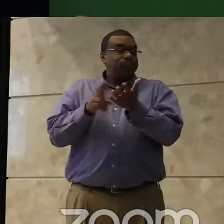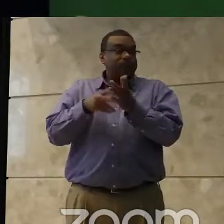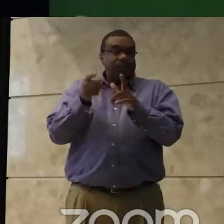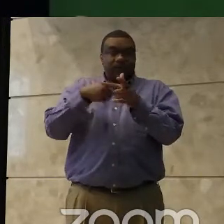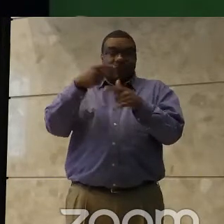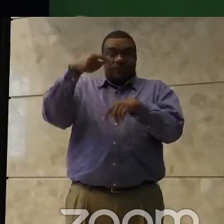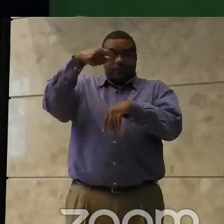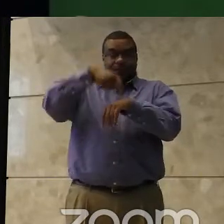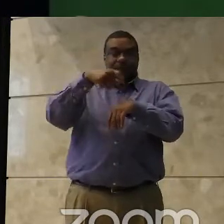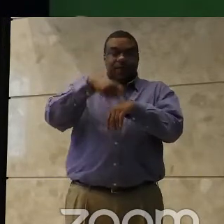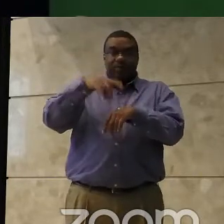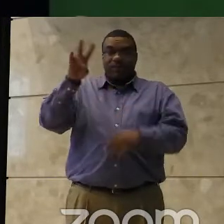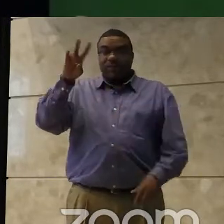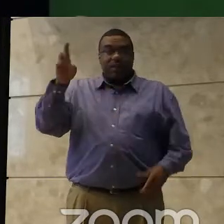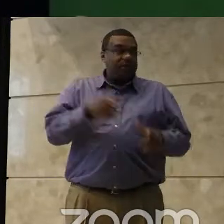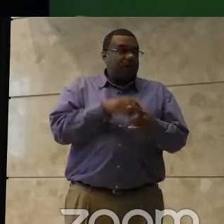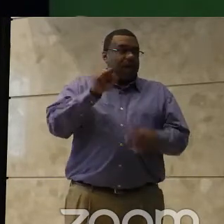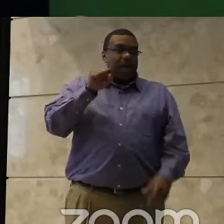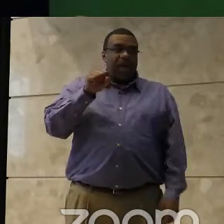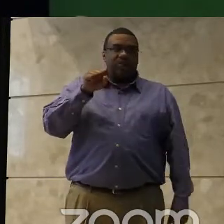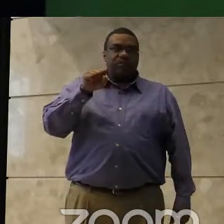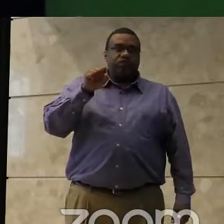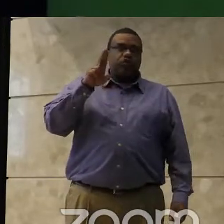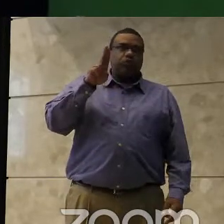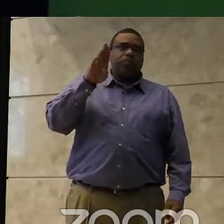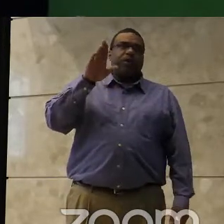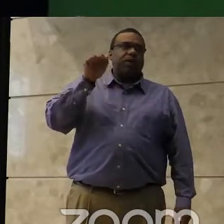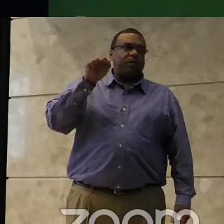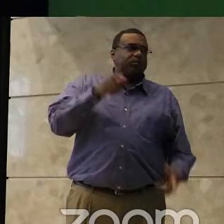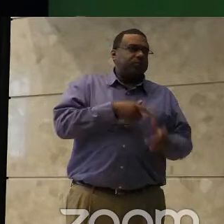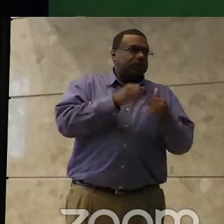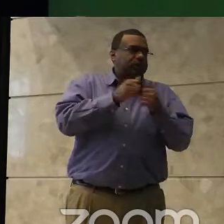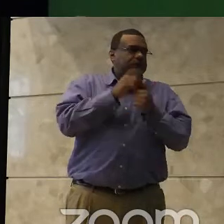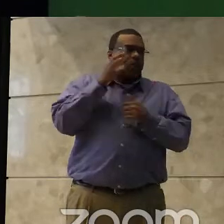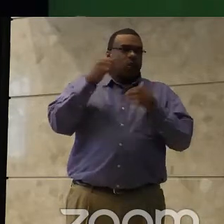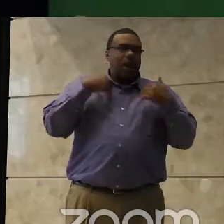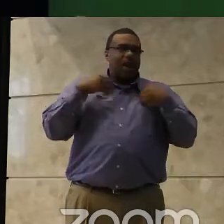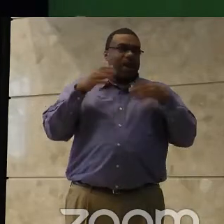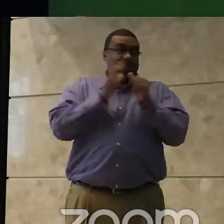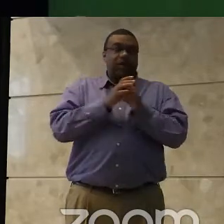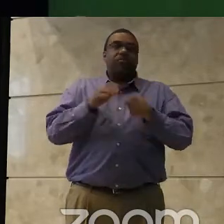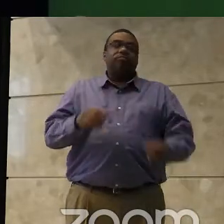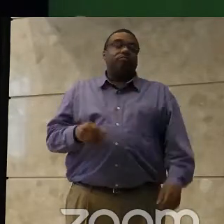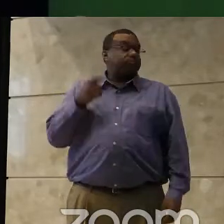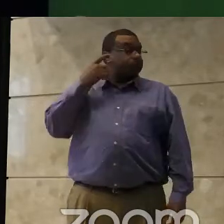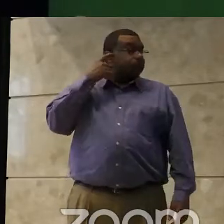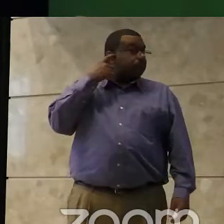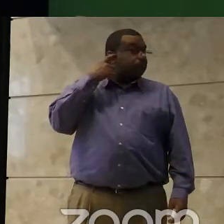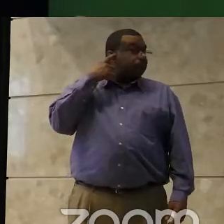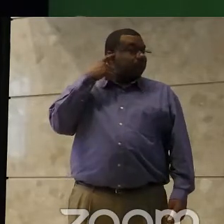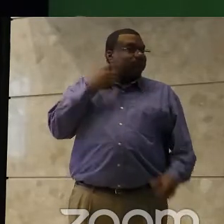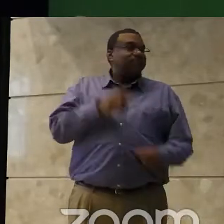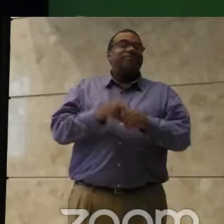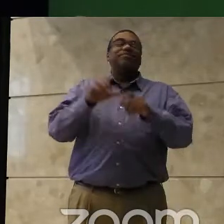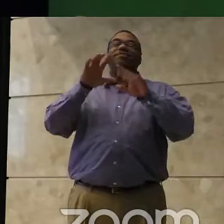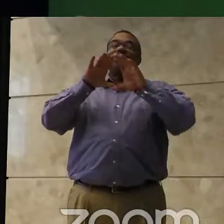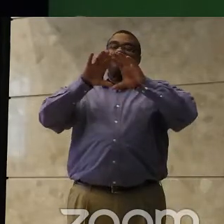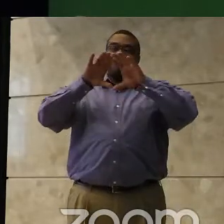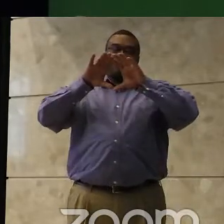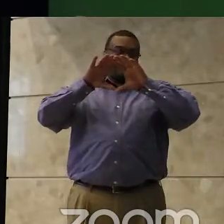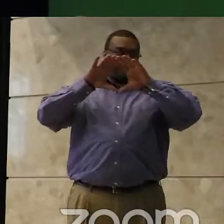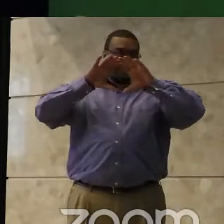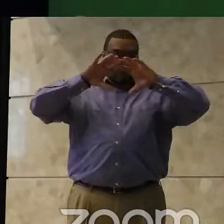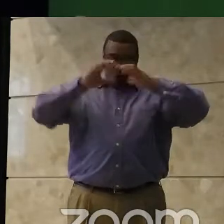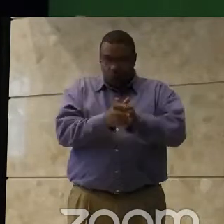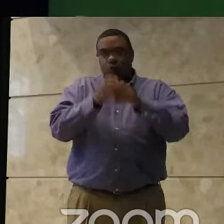7 o'clock, MSUBA and BFSAA will be holding a town hall with Dr. Hrabowski and Interim President Dr.